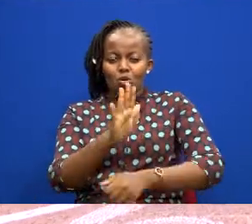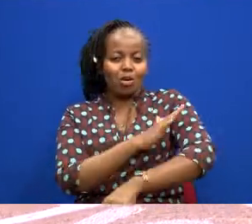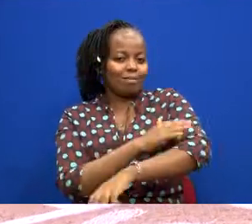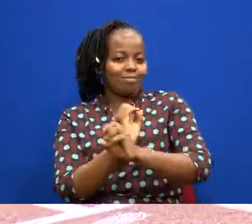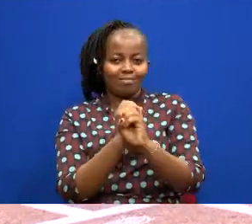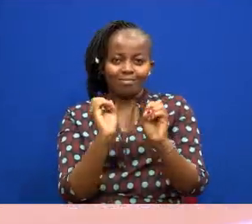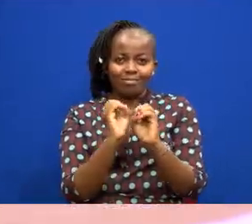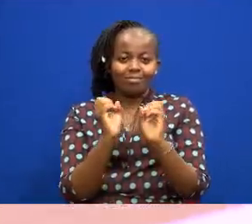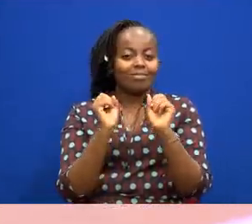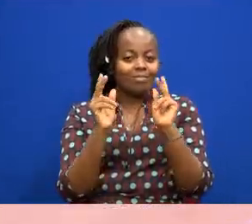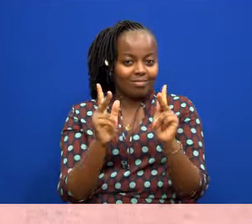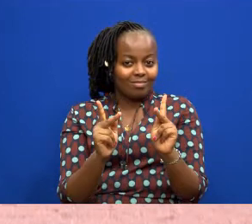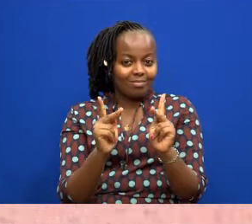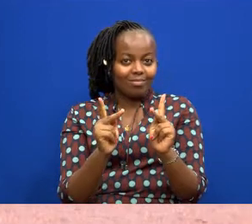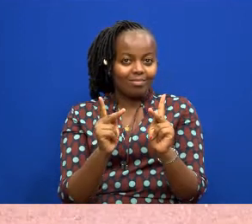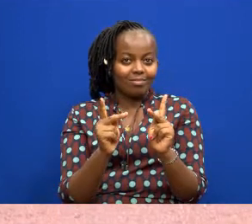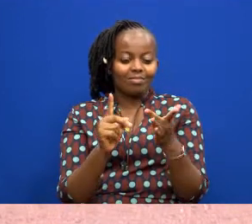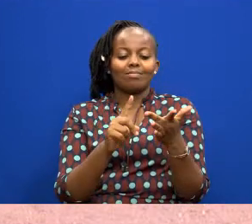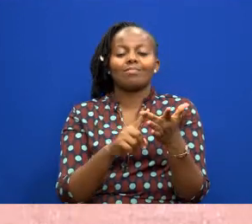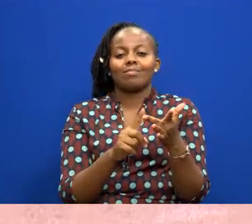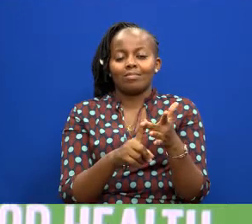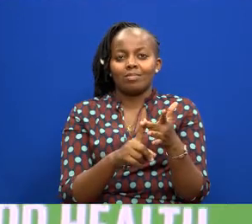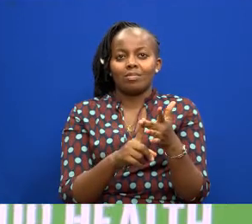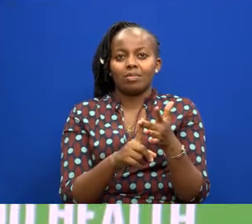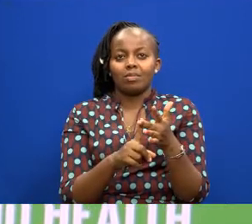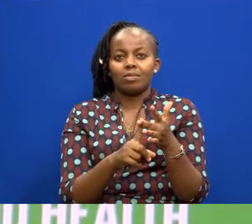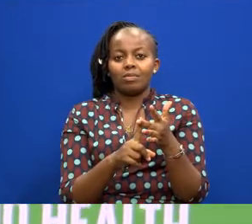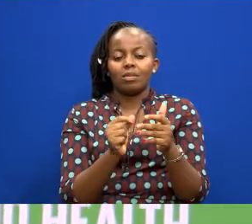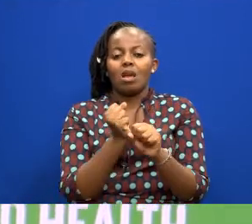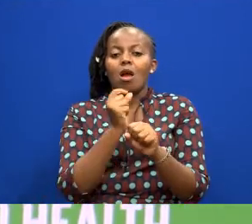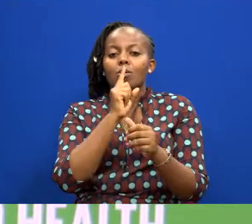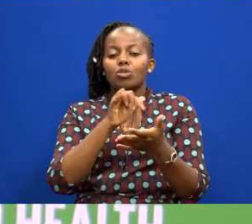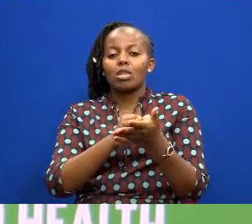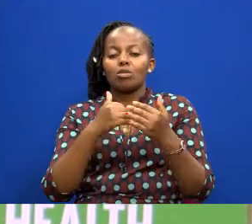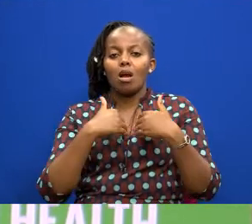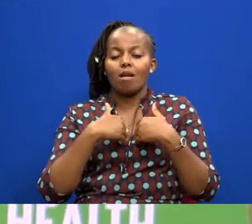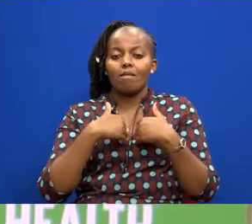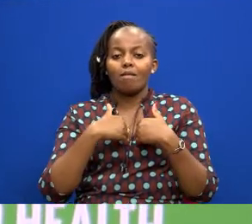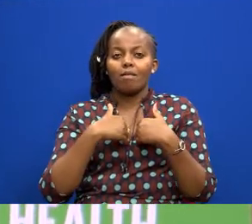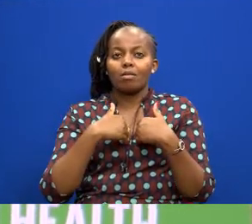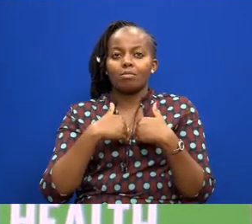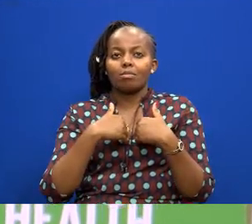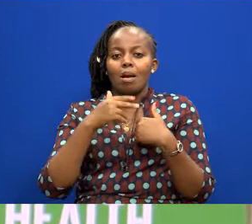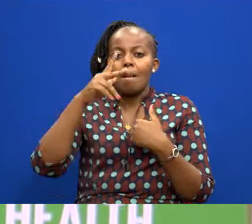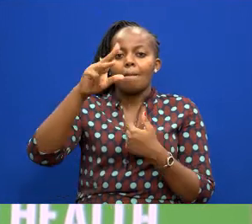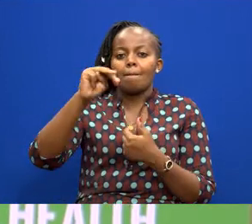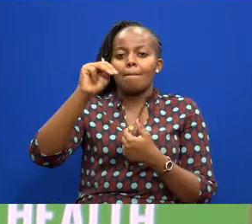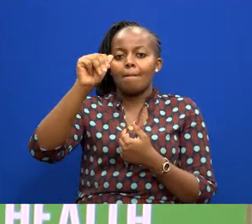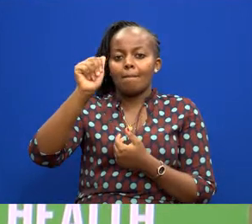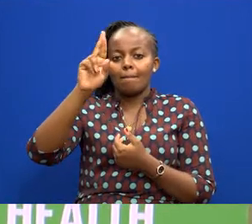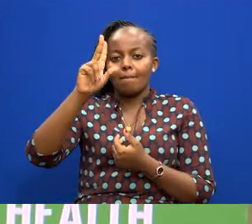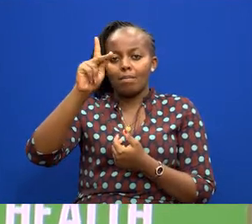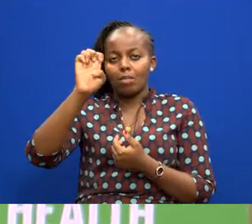ankle. Iko sawa? Yes. And then thirdly, make sure you have your marker, a